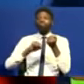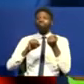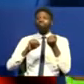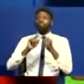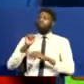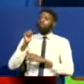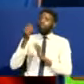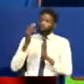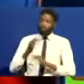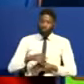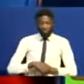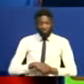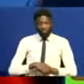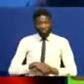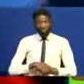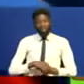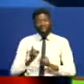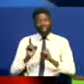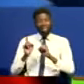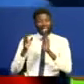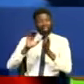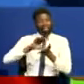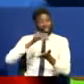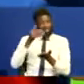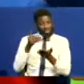imeweza kukopesha zaidi ya bilioni